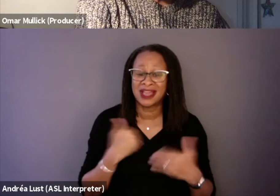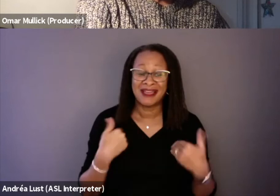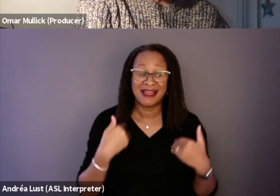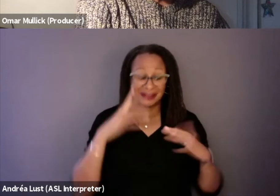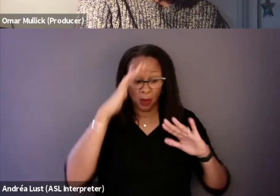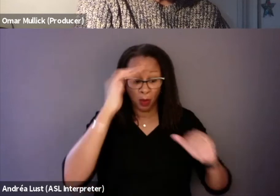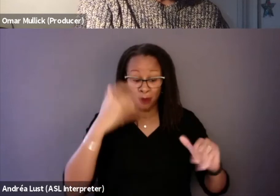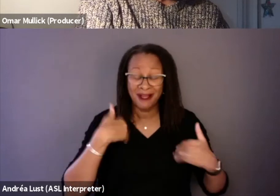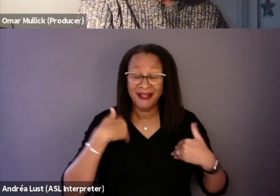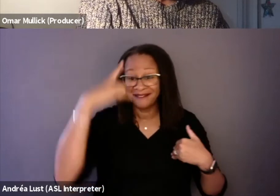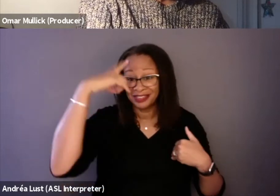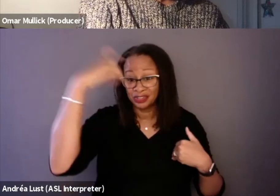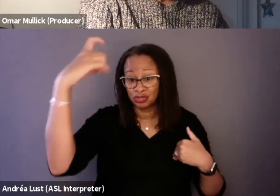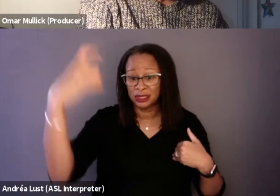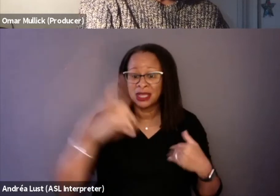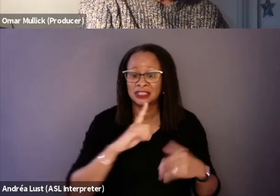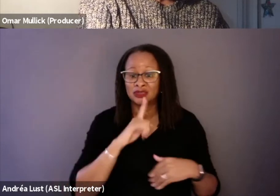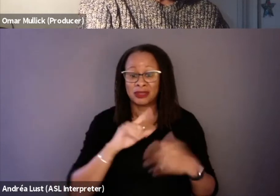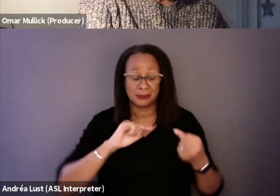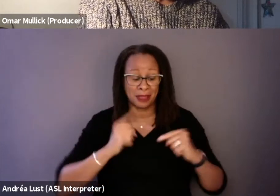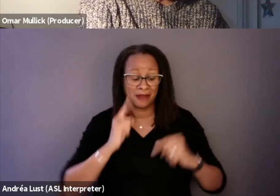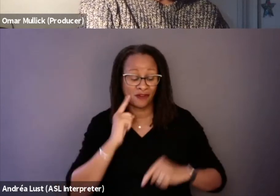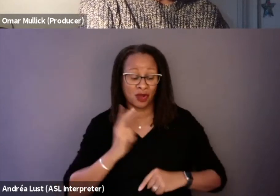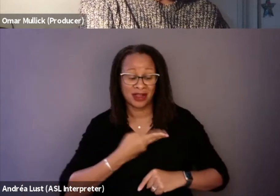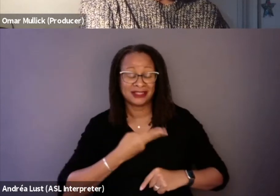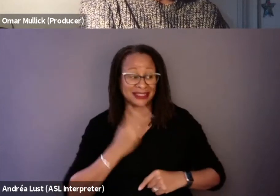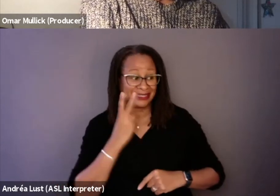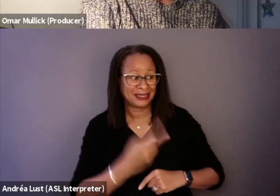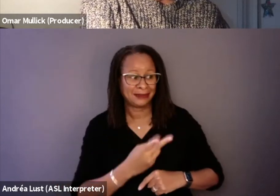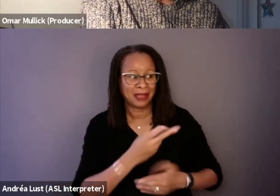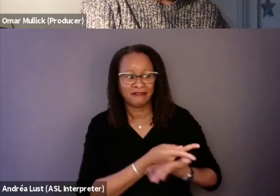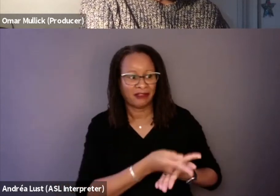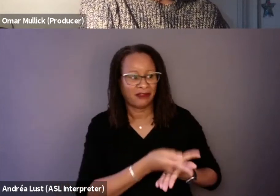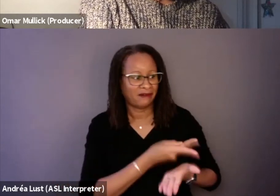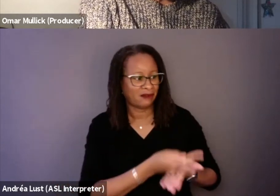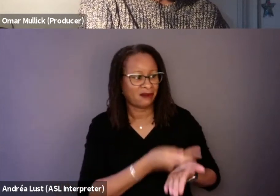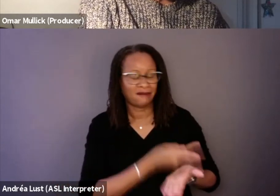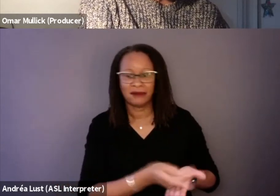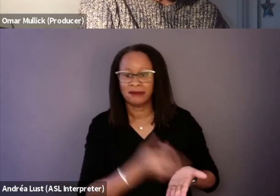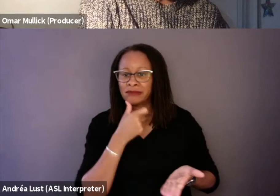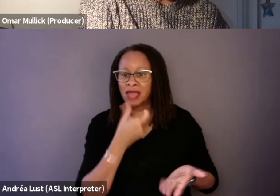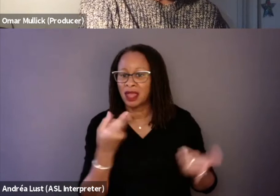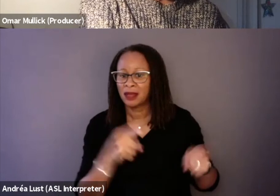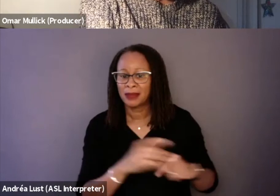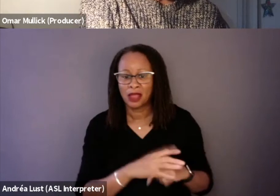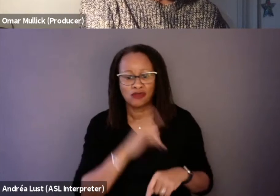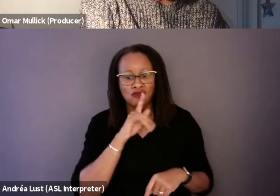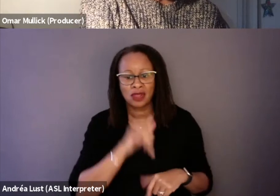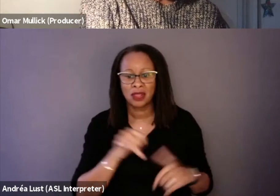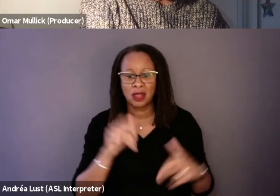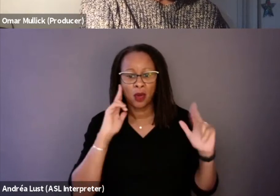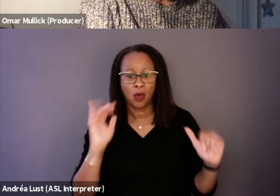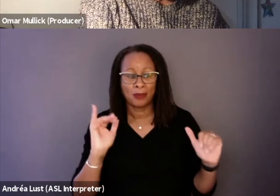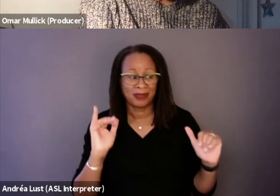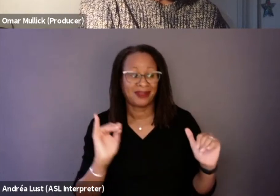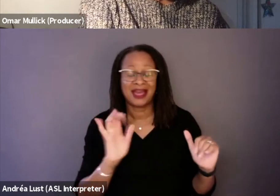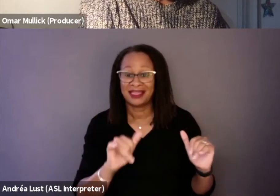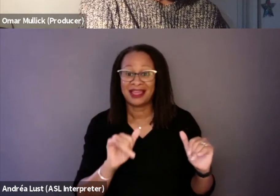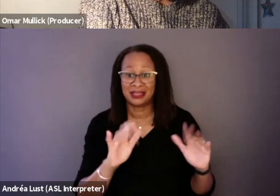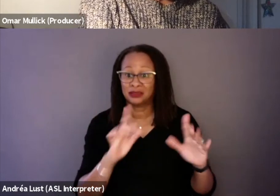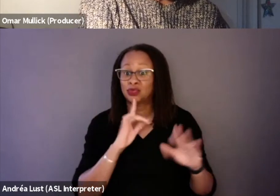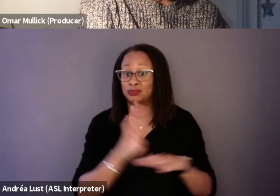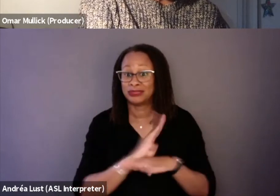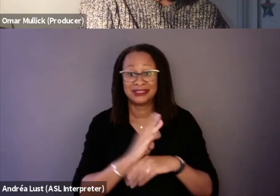dreams, it was really painful for us to see them not be realized. Like, we were really hoping that he would actually be able to join